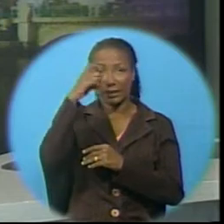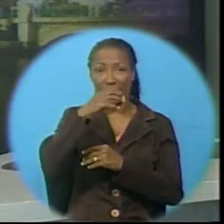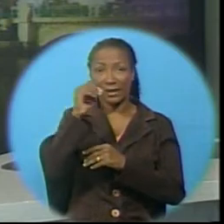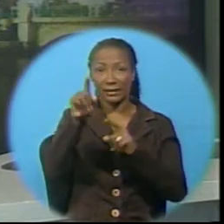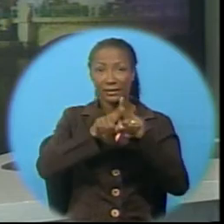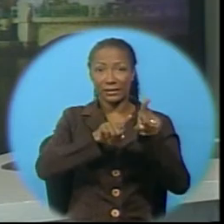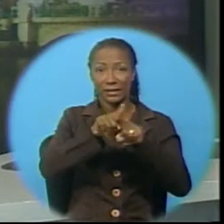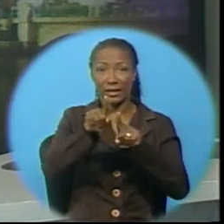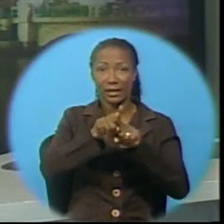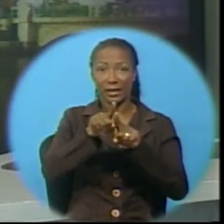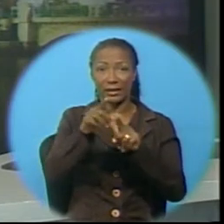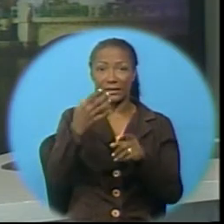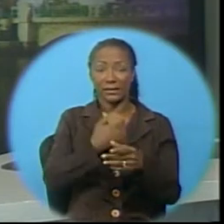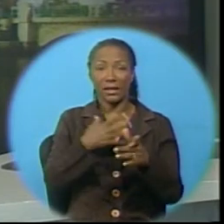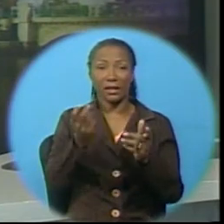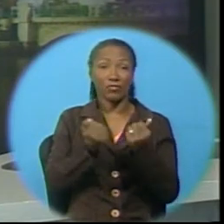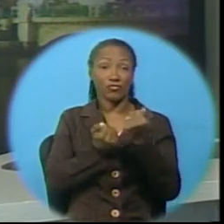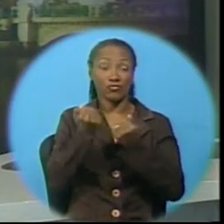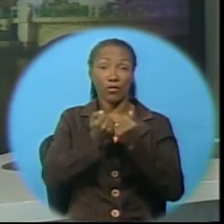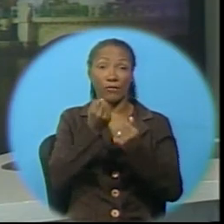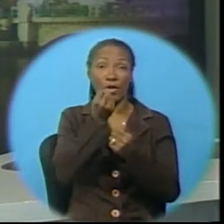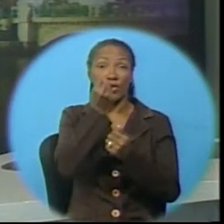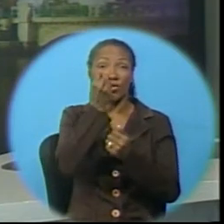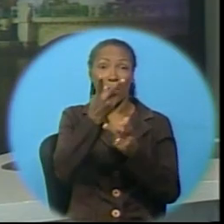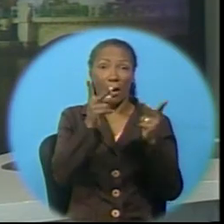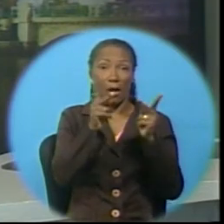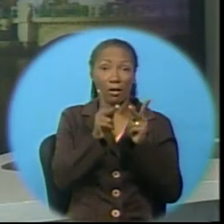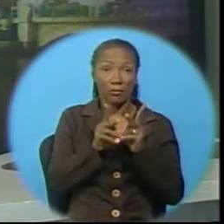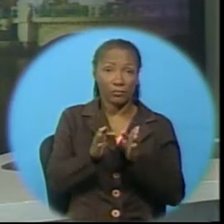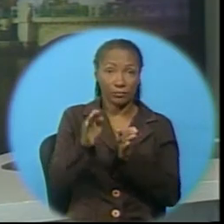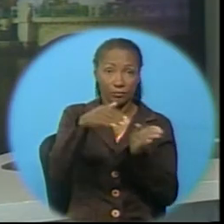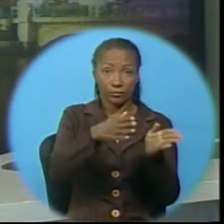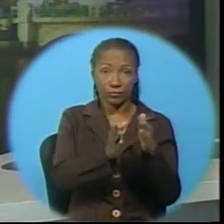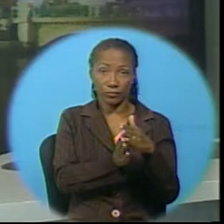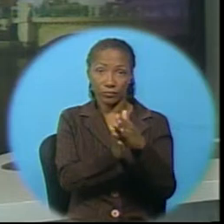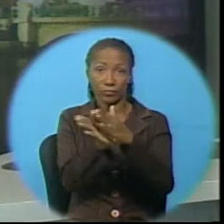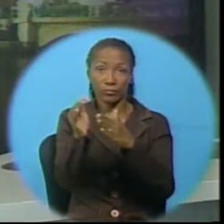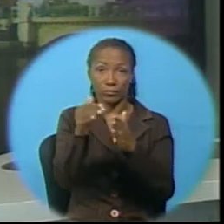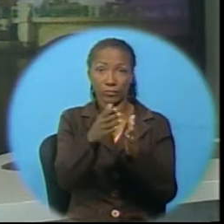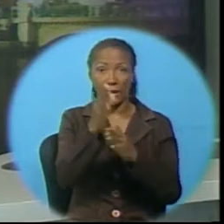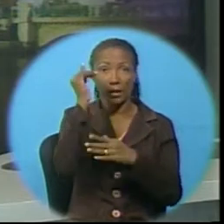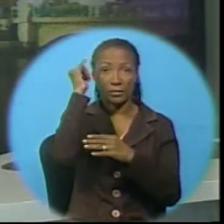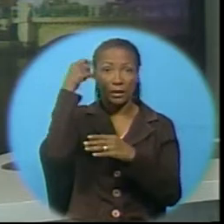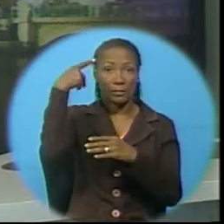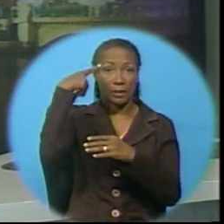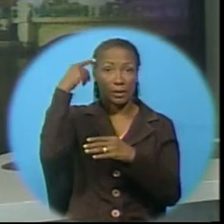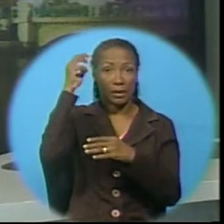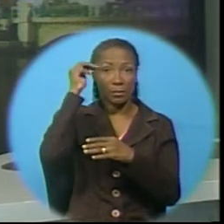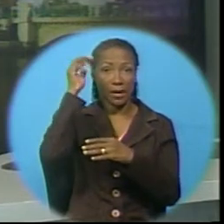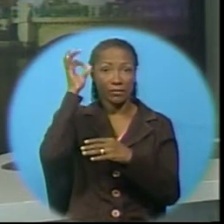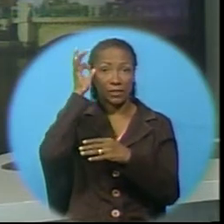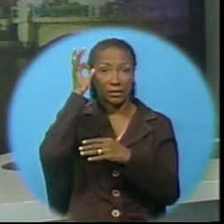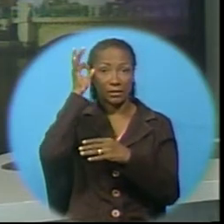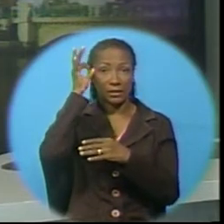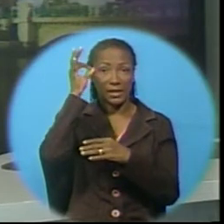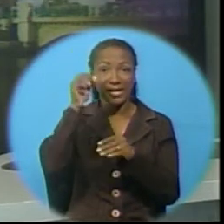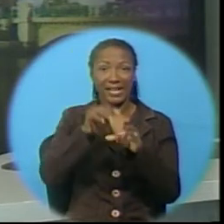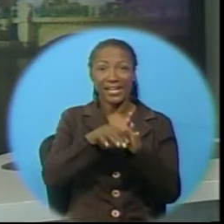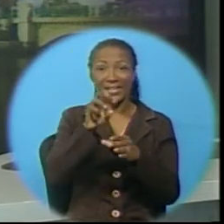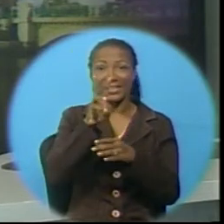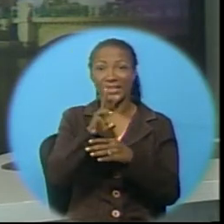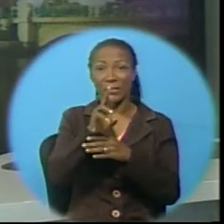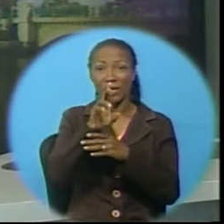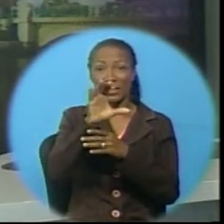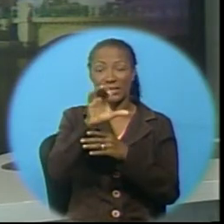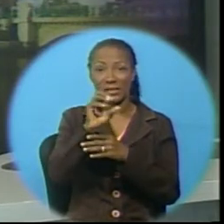12 stages. And the favorites, Jeffrey Panton and Mike Fennell Jr. in their Ford Focus WRC 06, were the